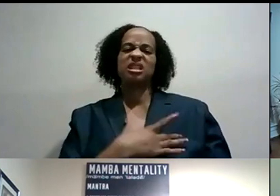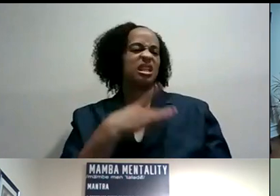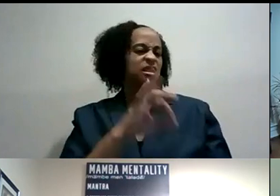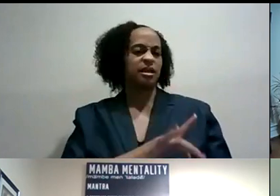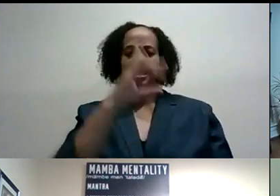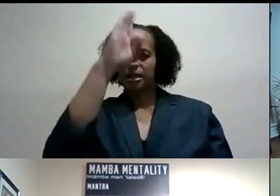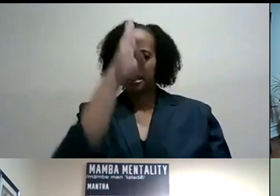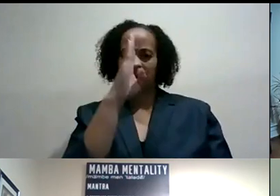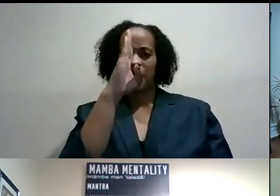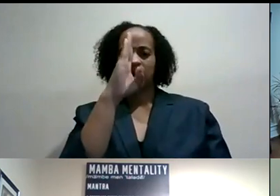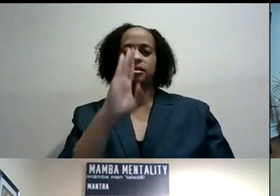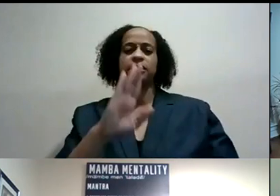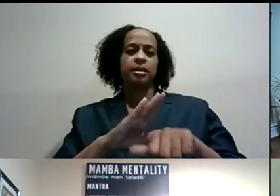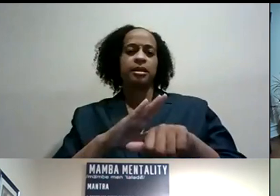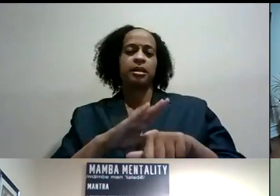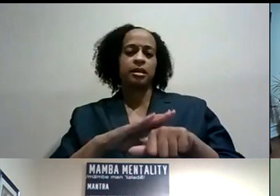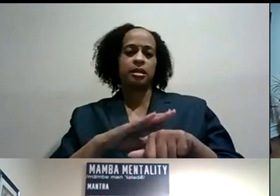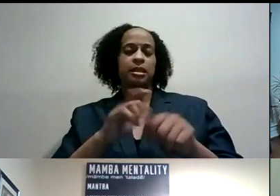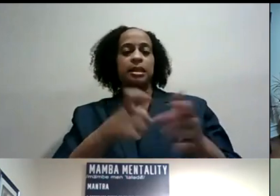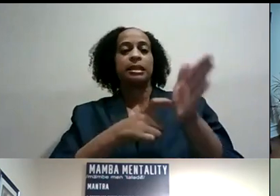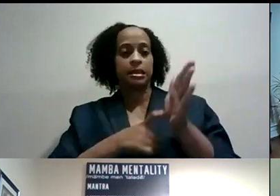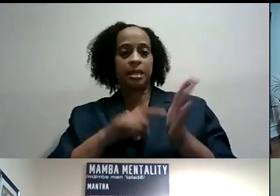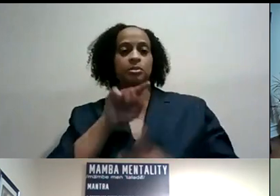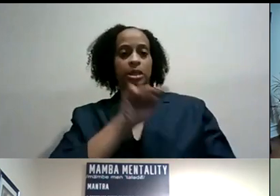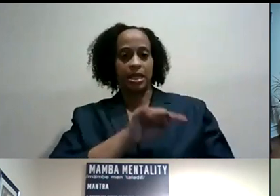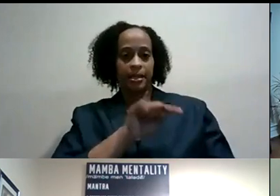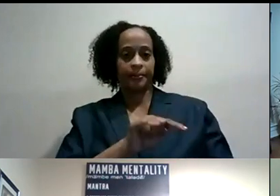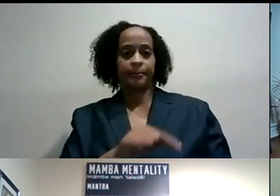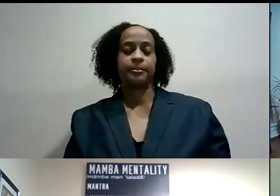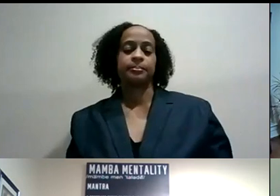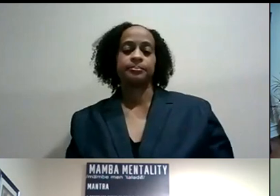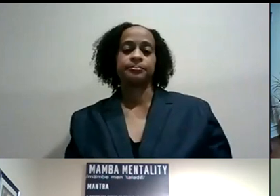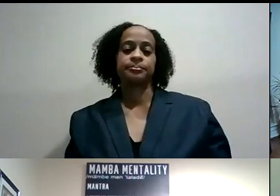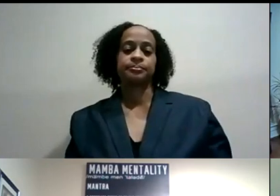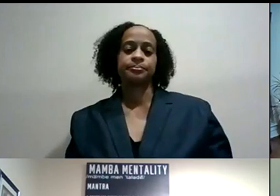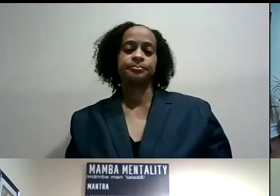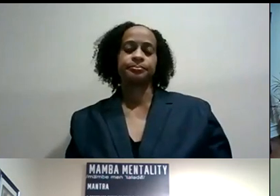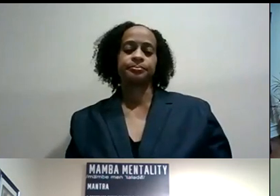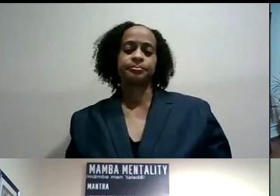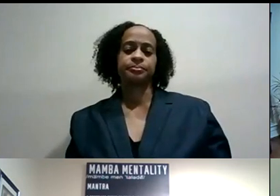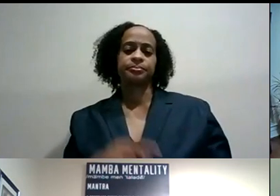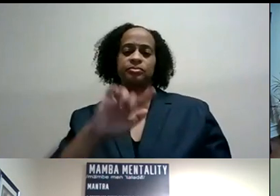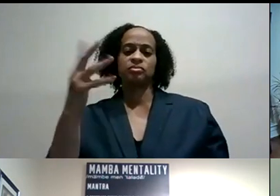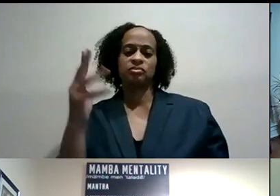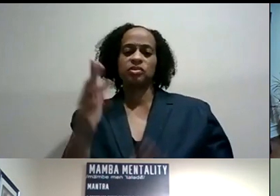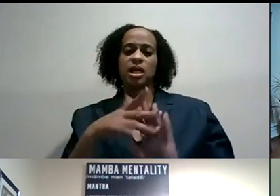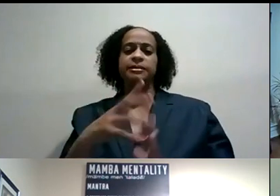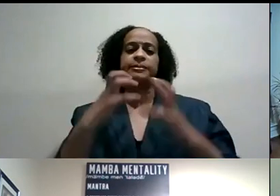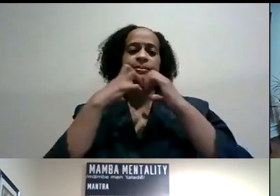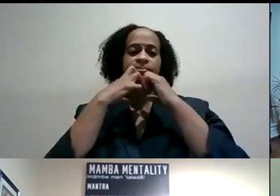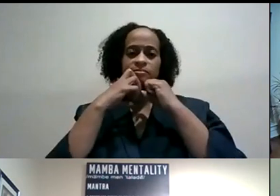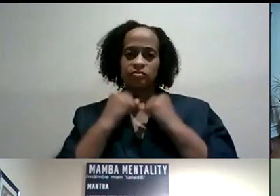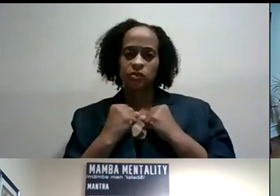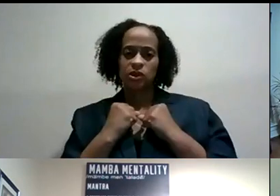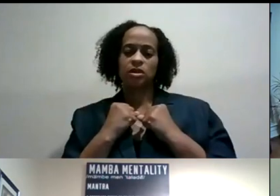God's claims on him. And he kind of cherished